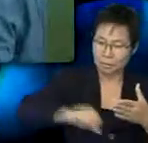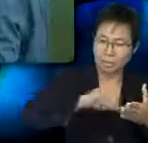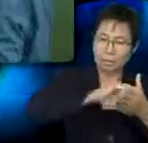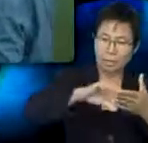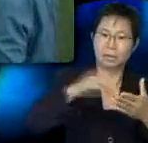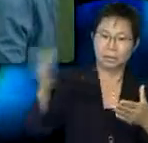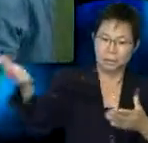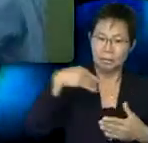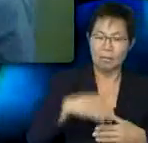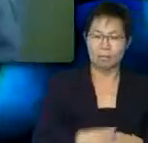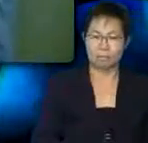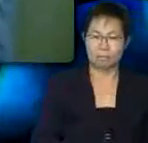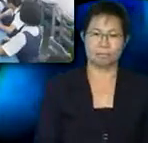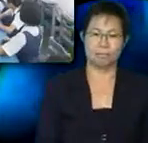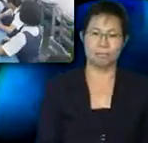Come.